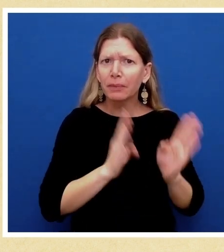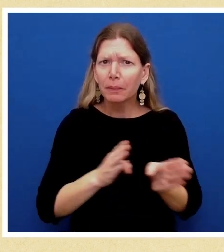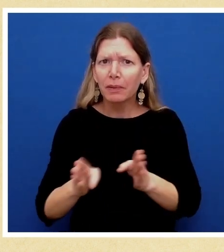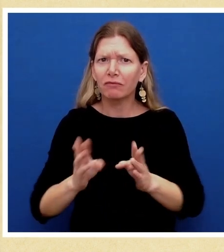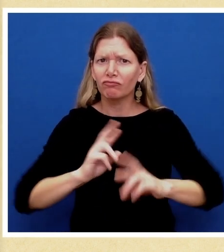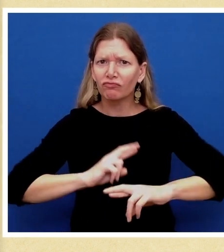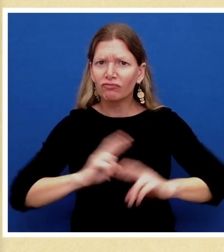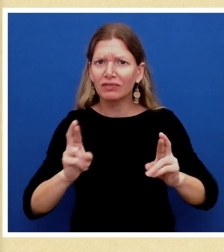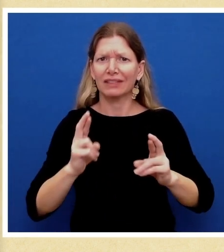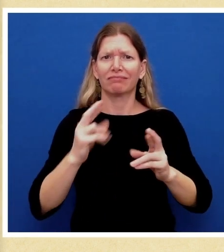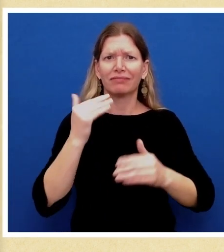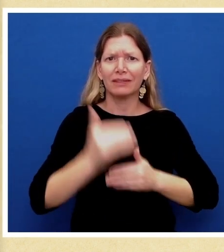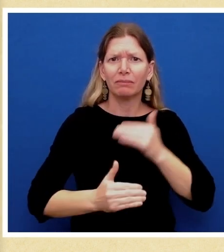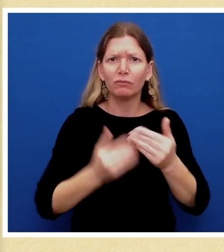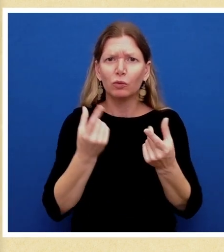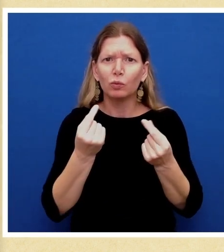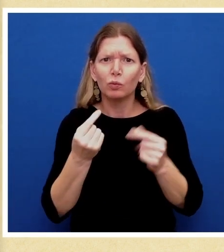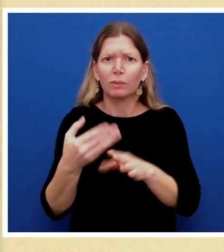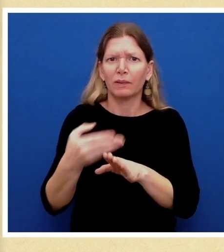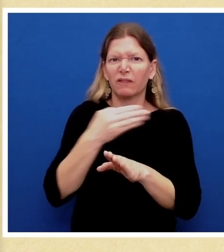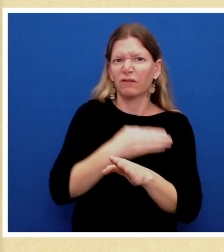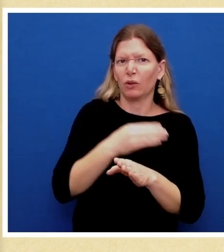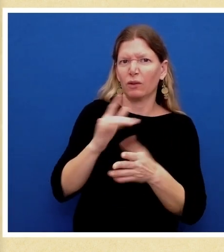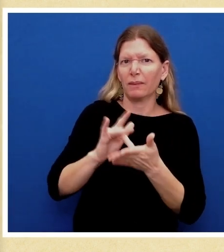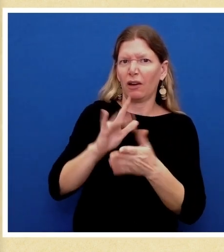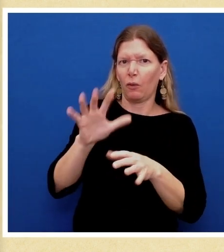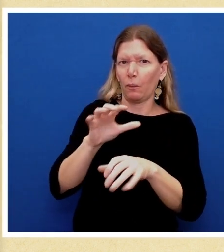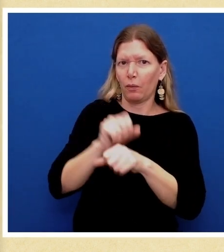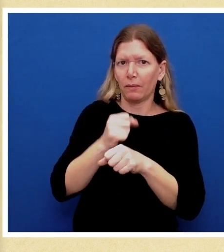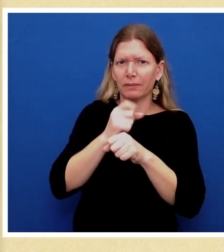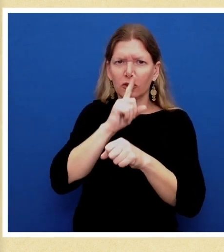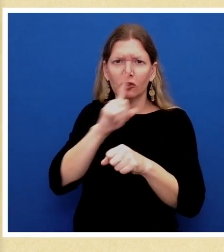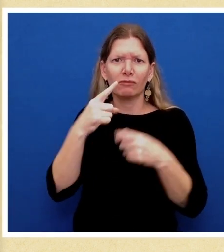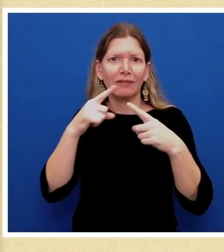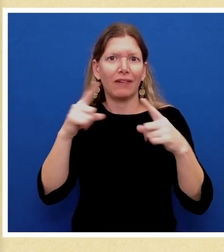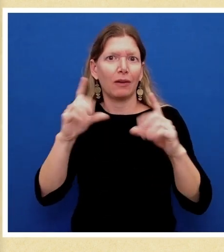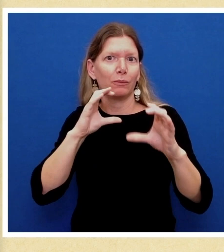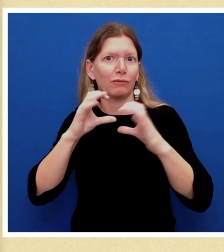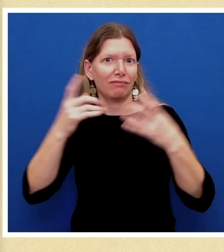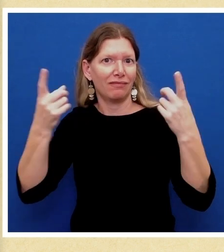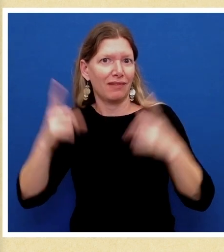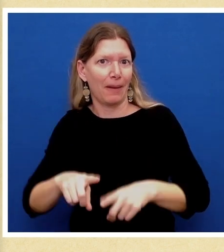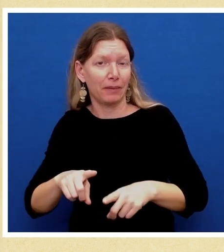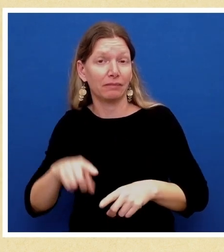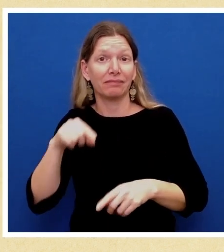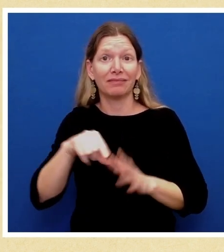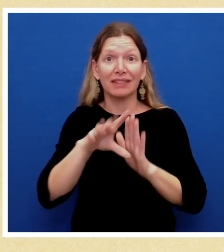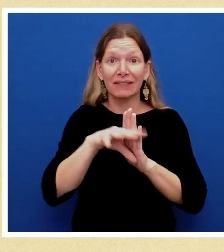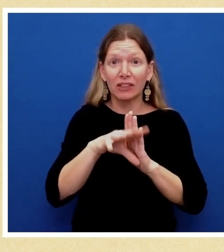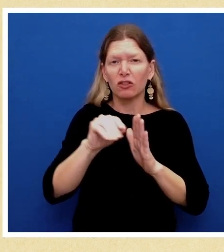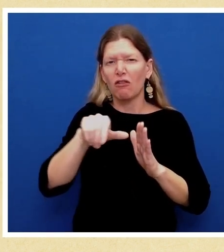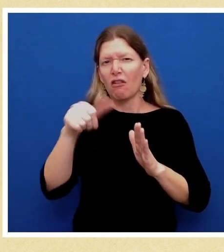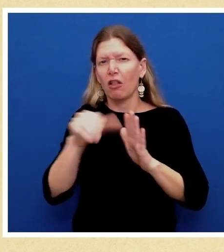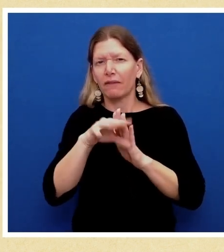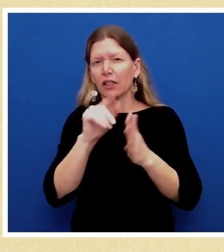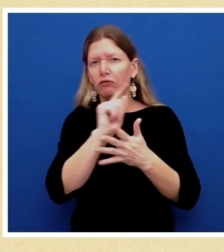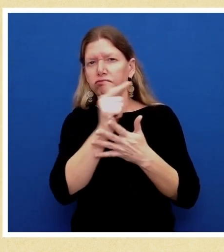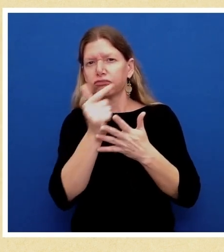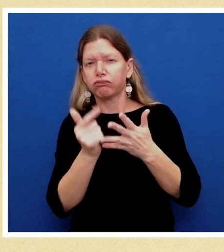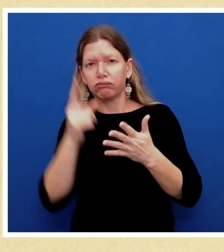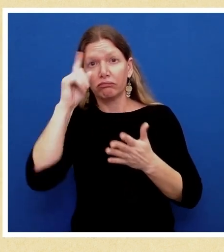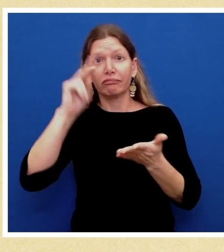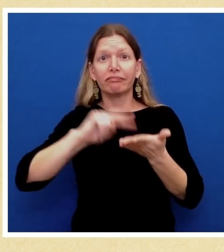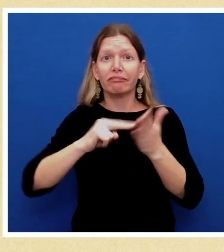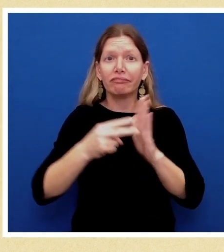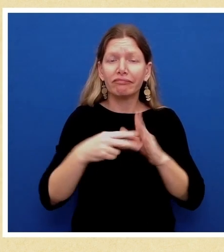Be prepared. Steps you can take before a medical appointment to ensure effective communication. This video and